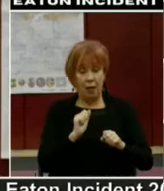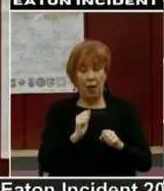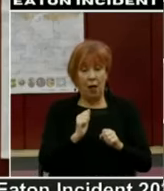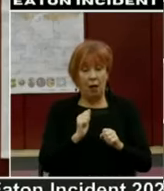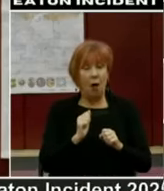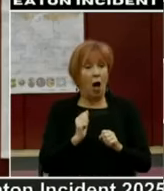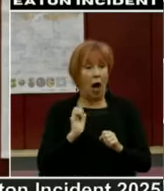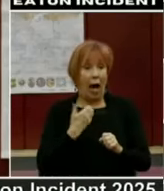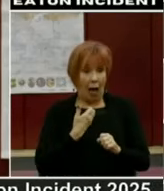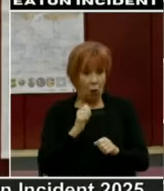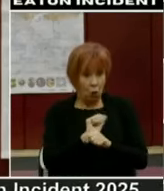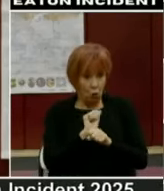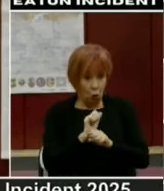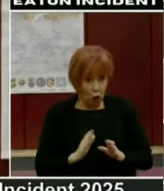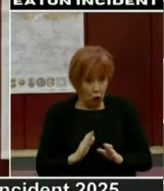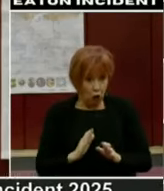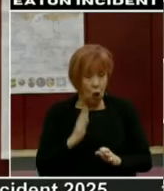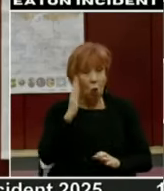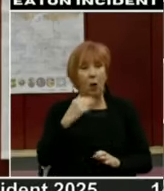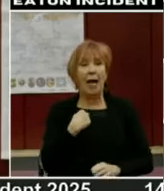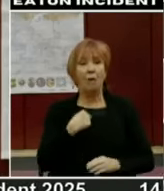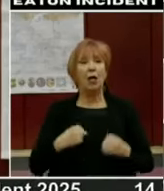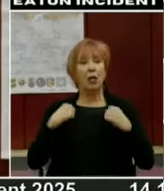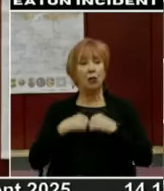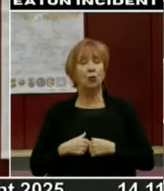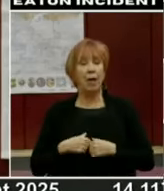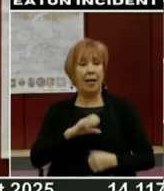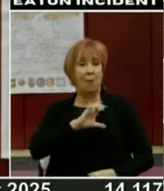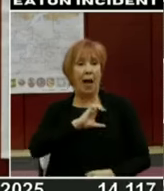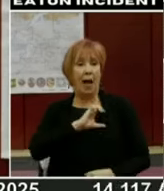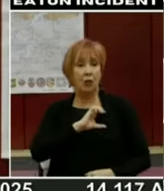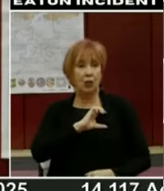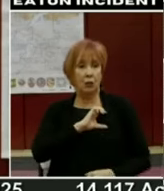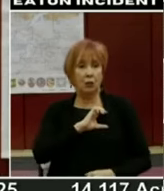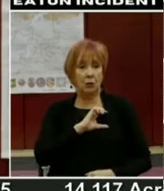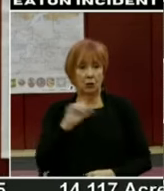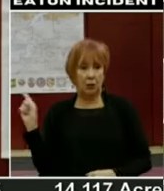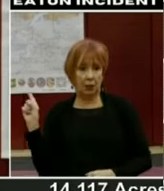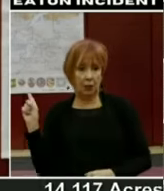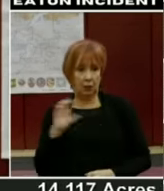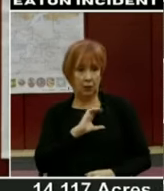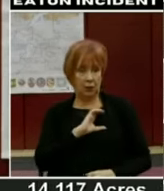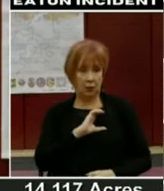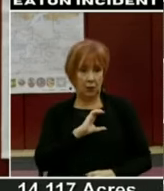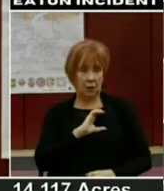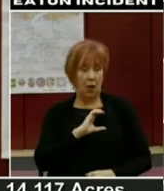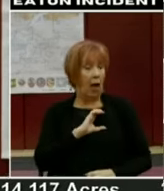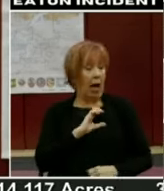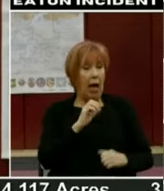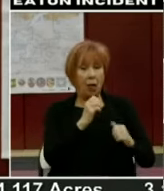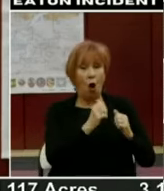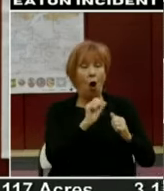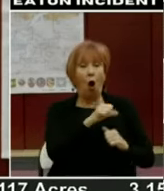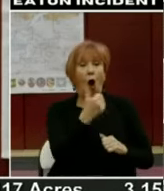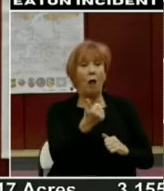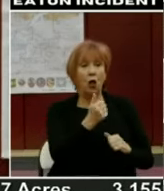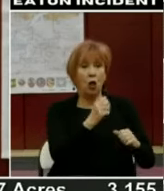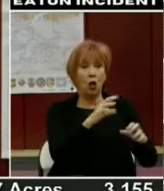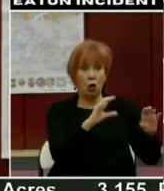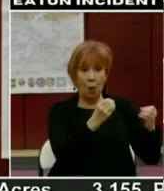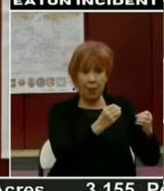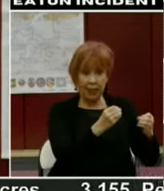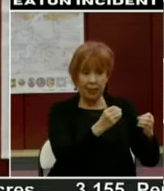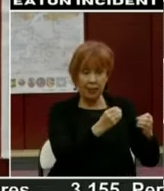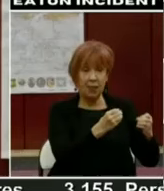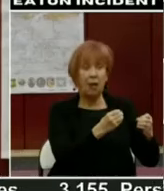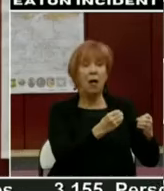carry a badge, like this badge. And every crew that comes in from like San Diego Gas and Electric will be